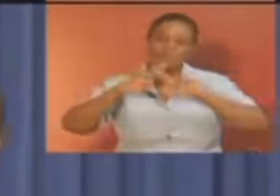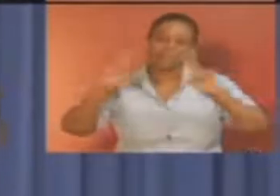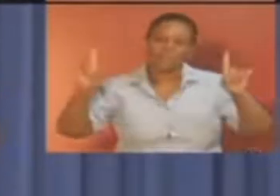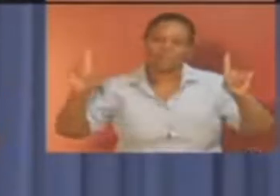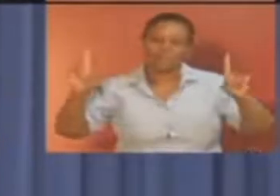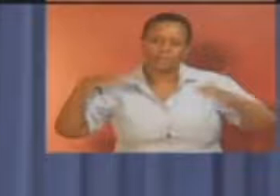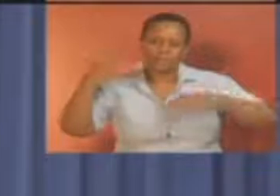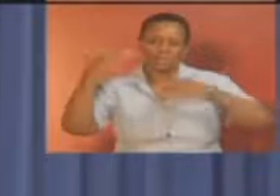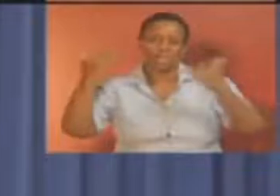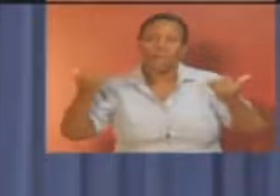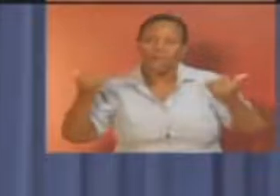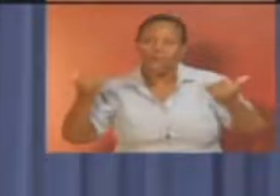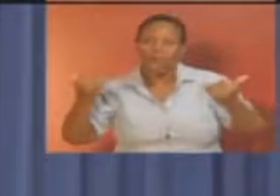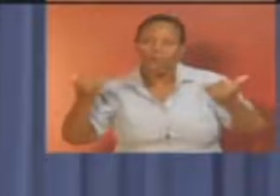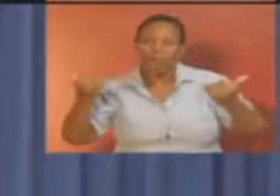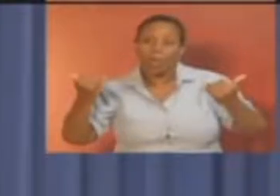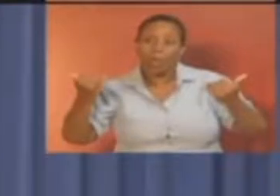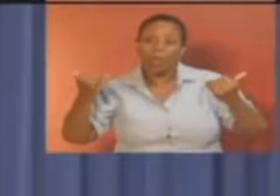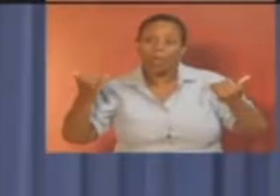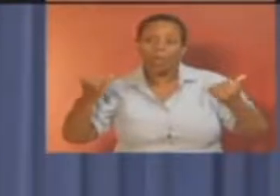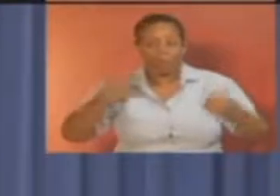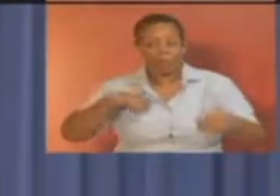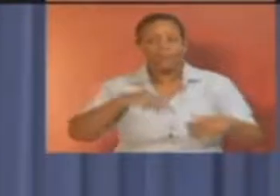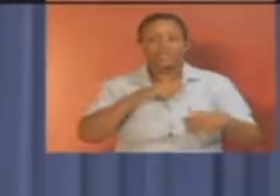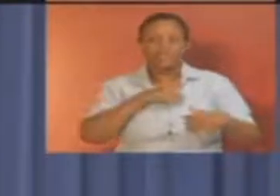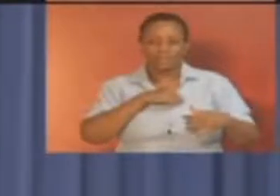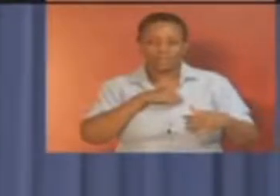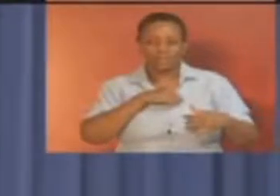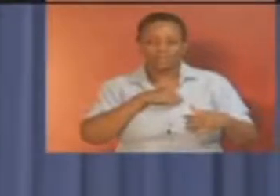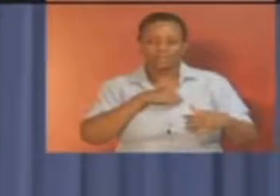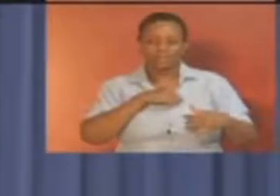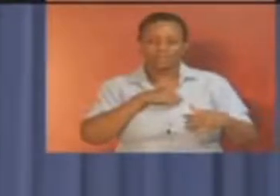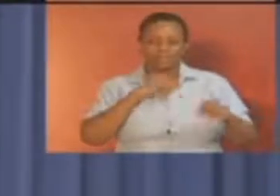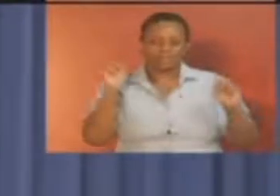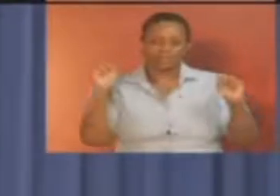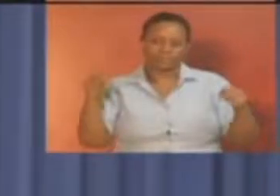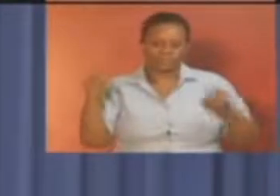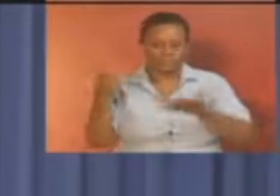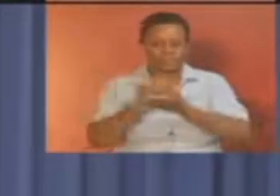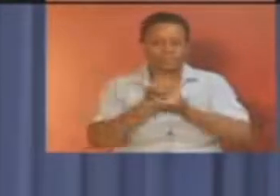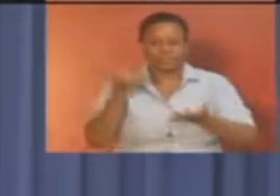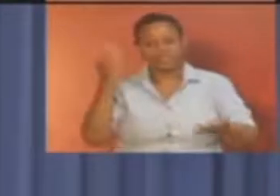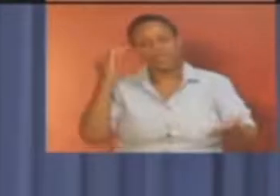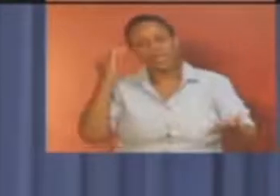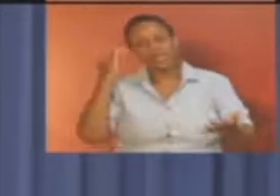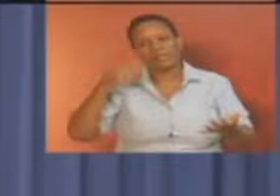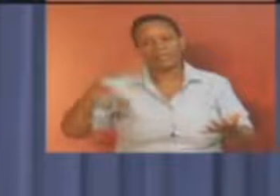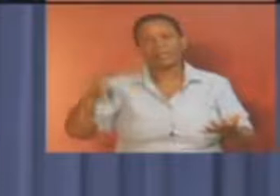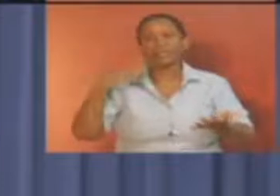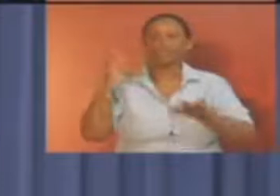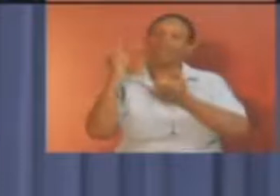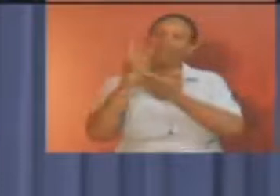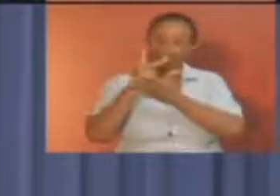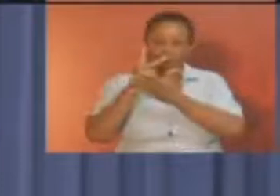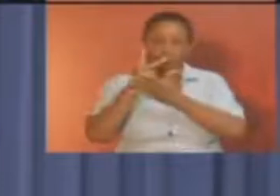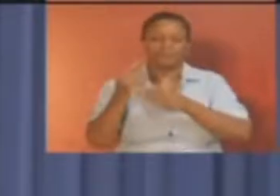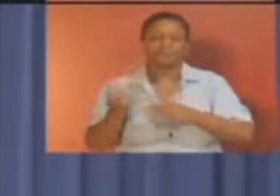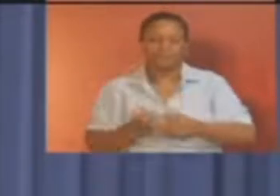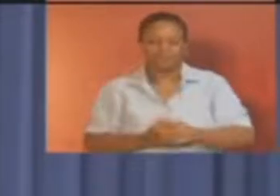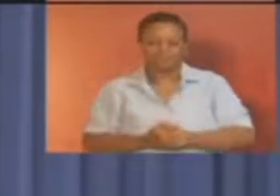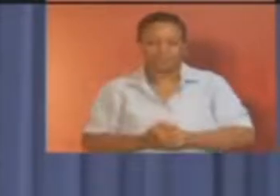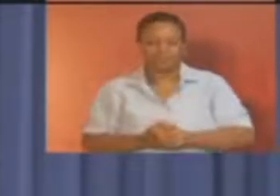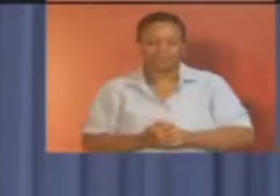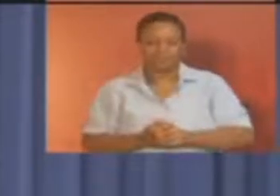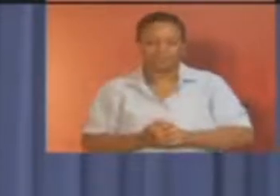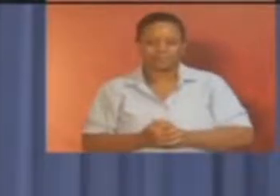will then receive and use one of the many vaccines that have been developed in China and have